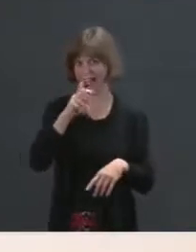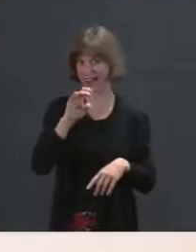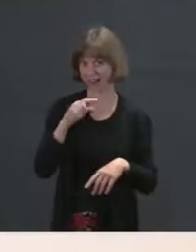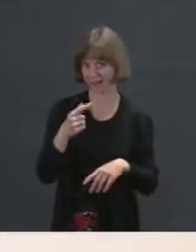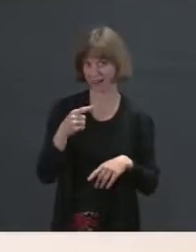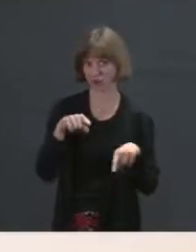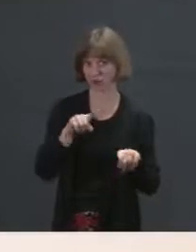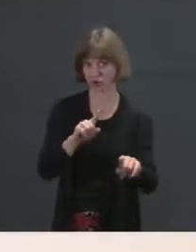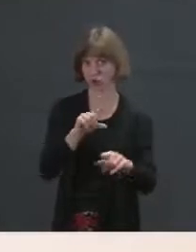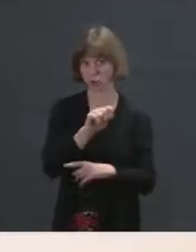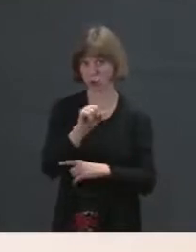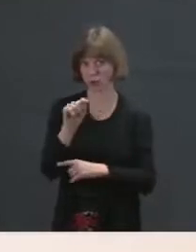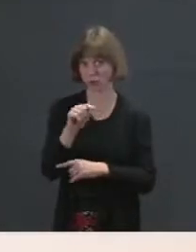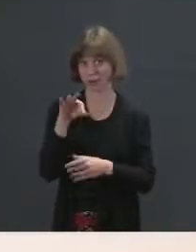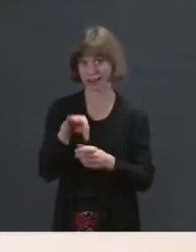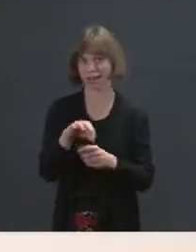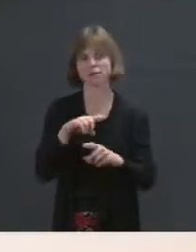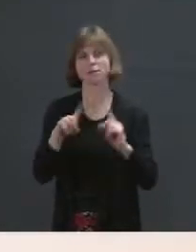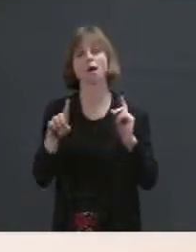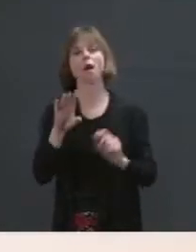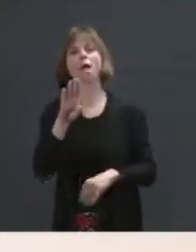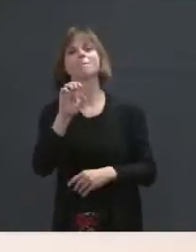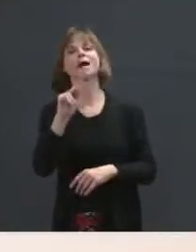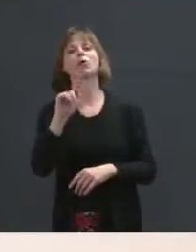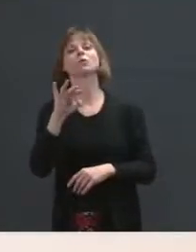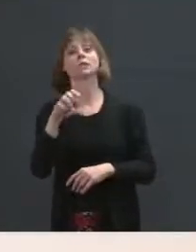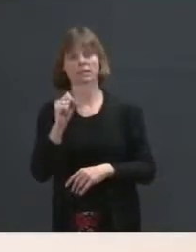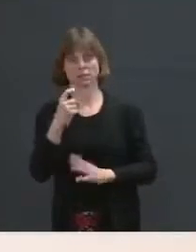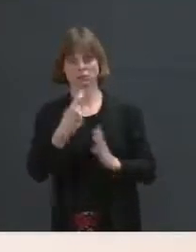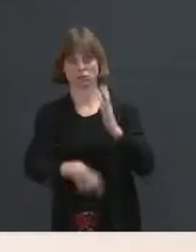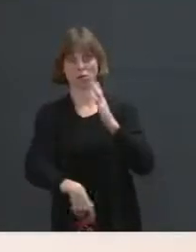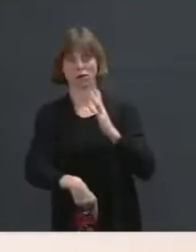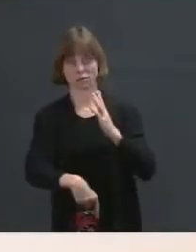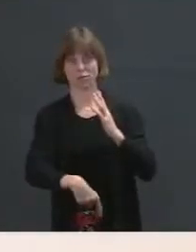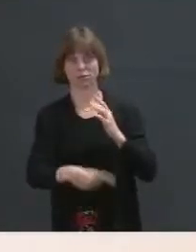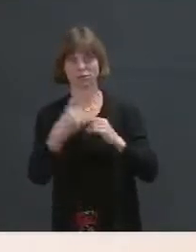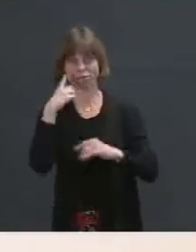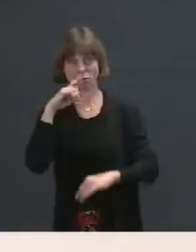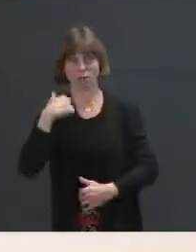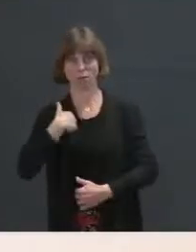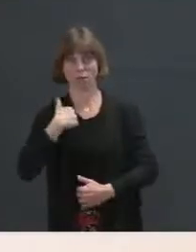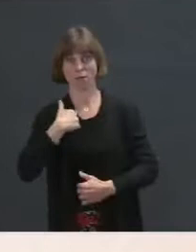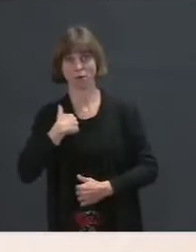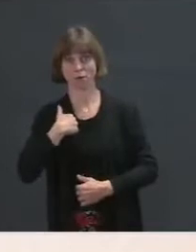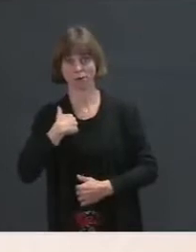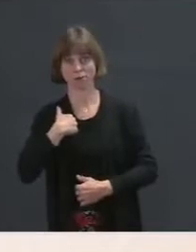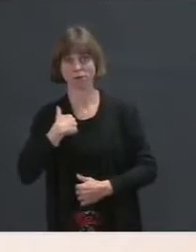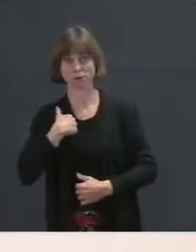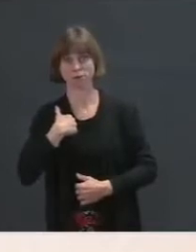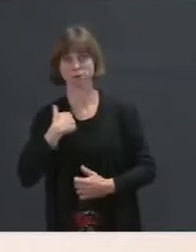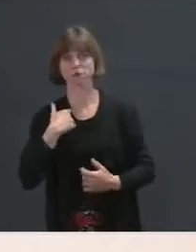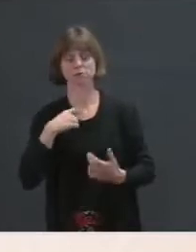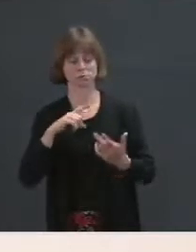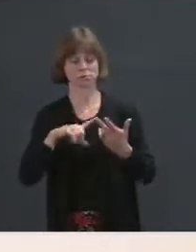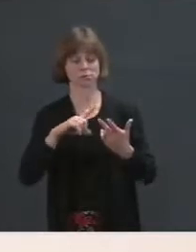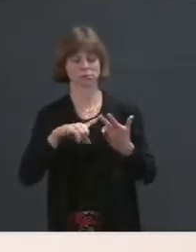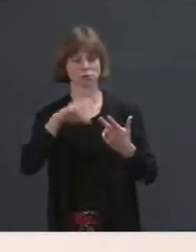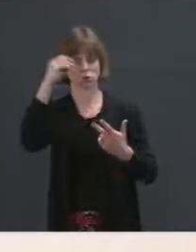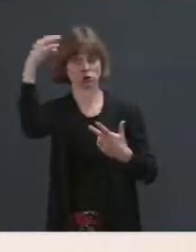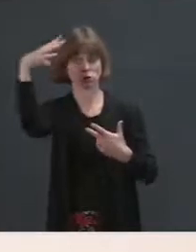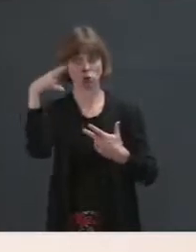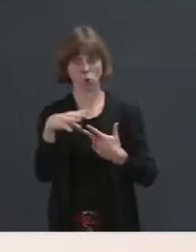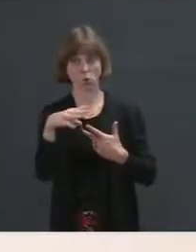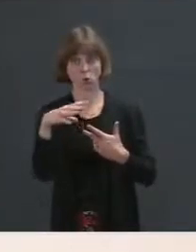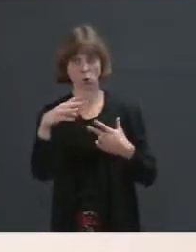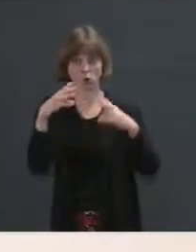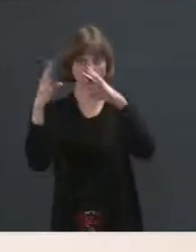also the bounties on our troops that was of concern, of course, the SolarWinds hack, and to